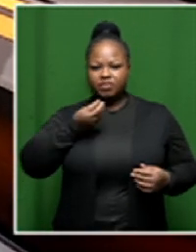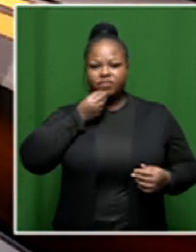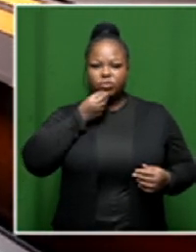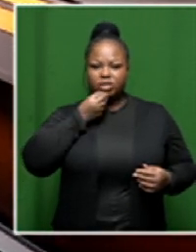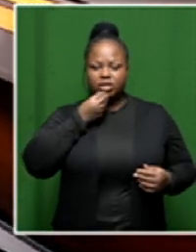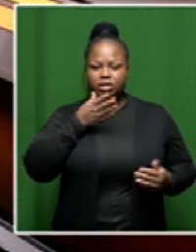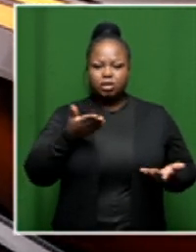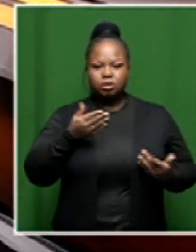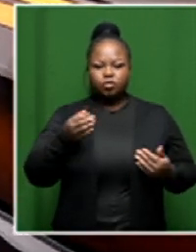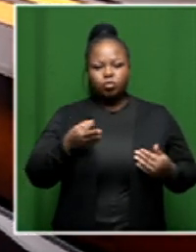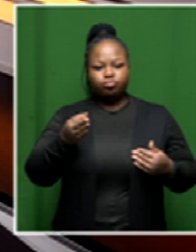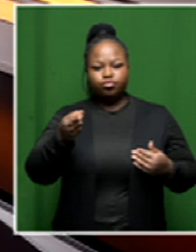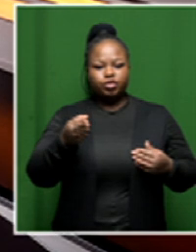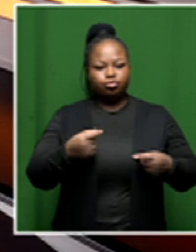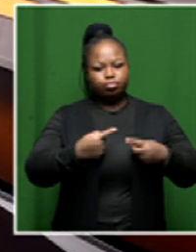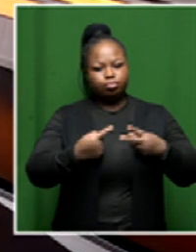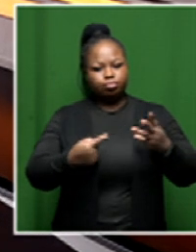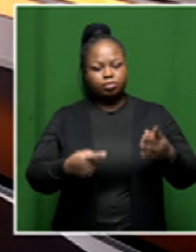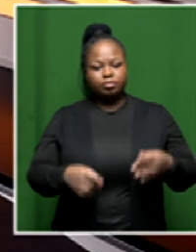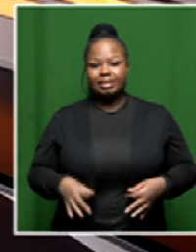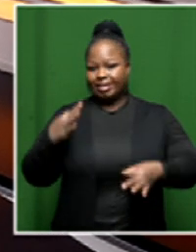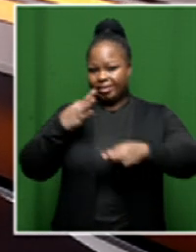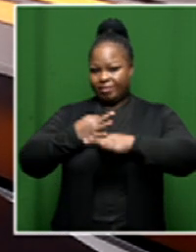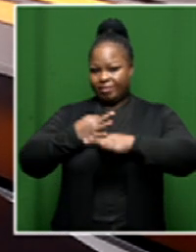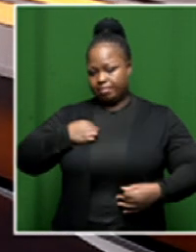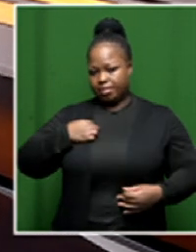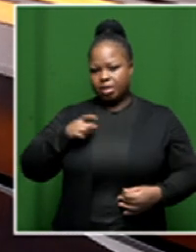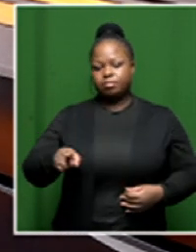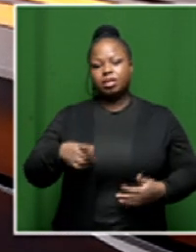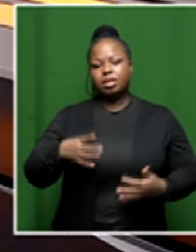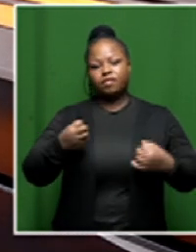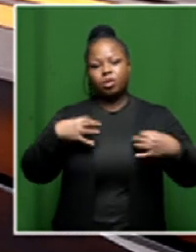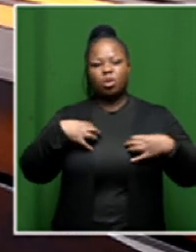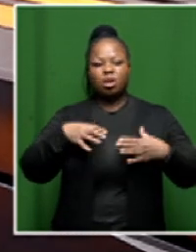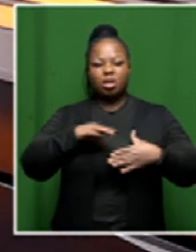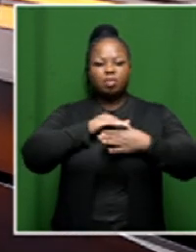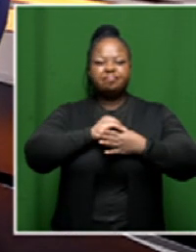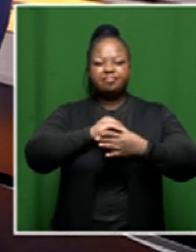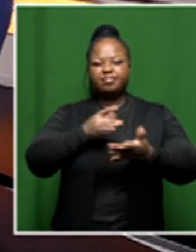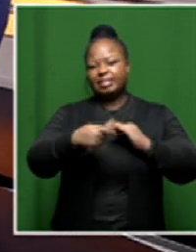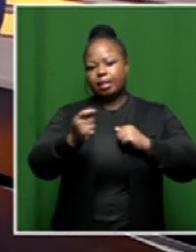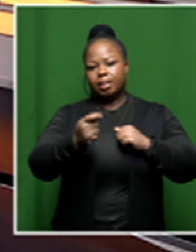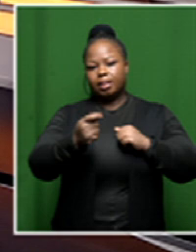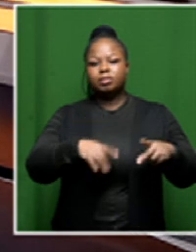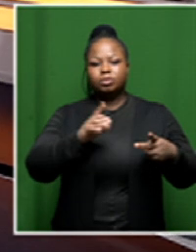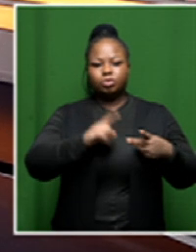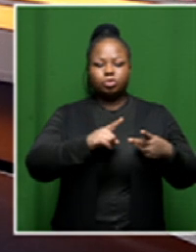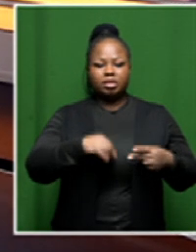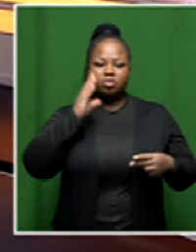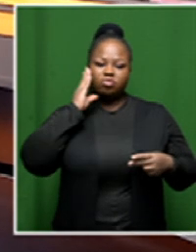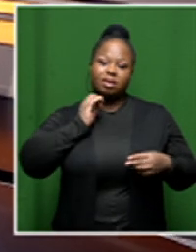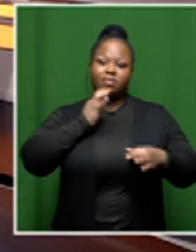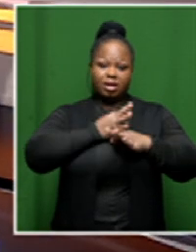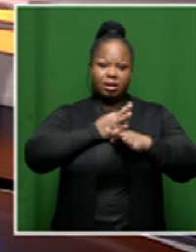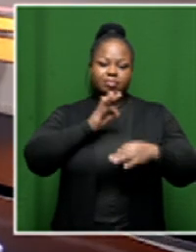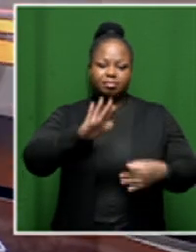seafood cuisine? And well, listen, my father actually ran a butchery for a number of years. My uncle and my grandfather ran a butchery as